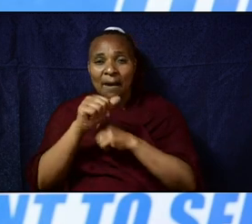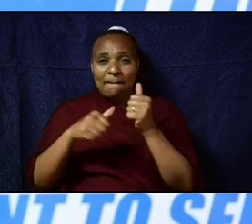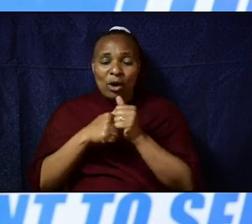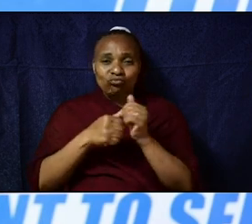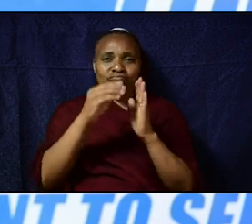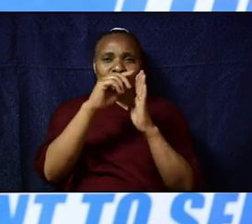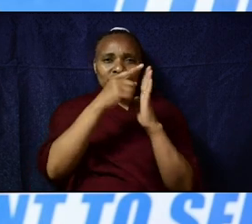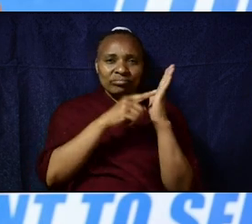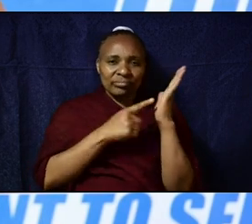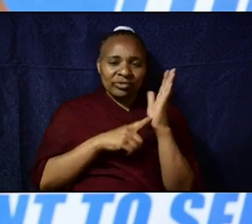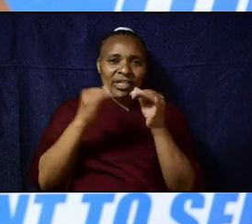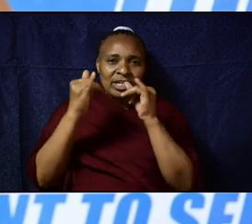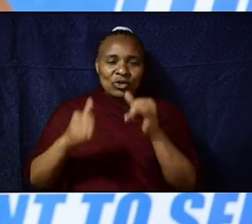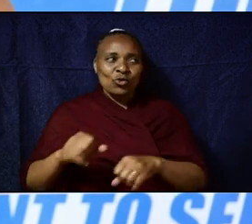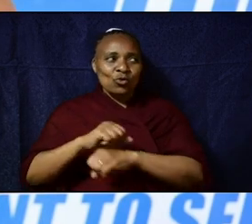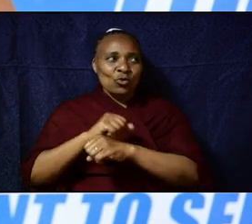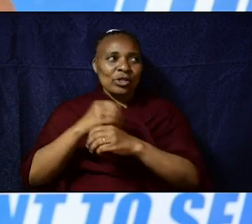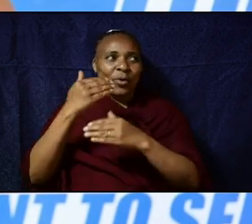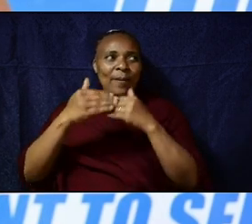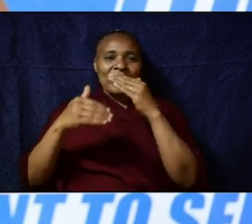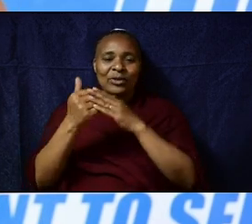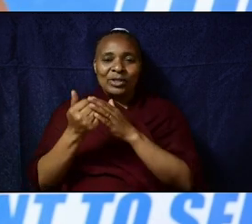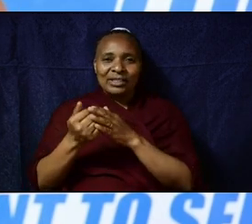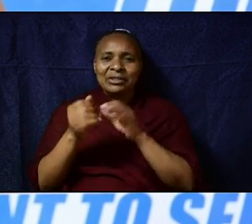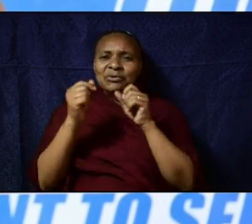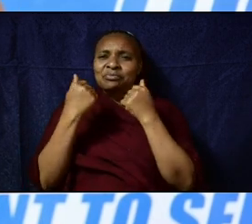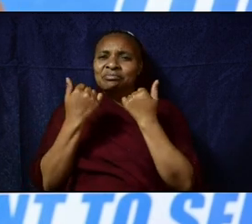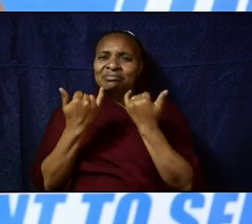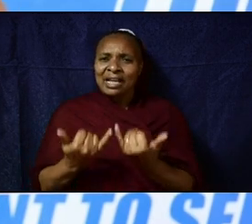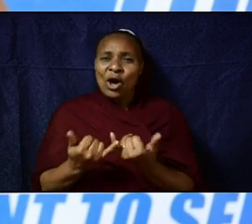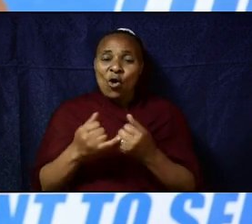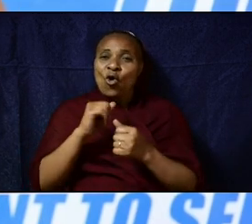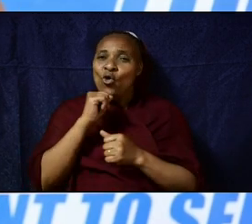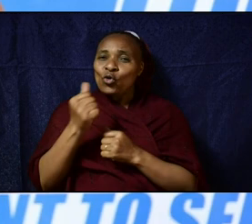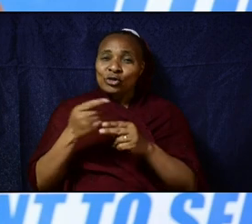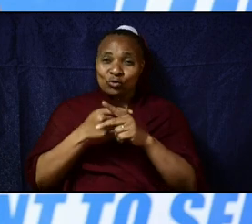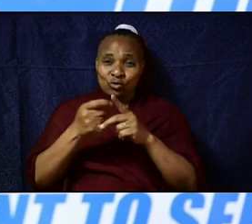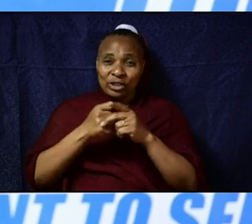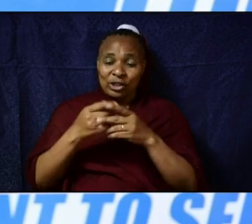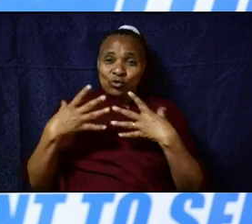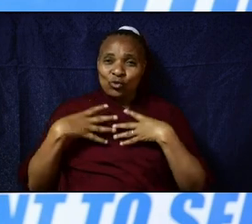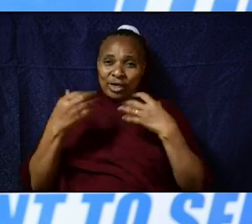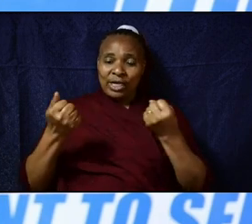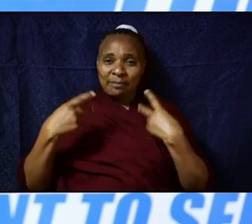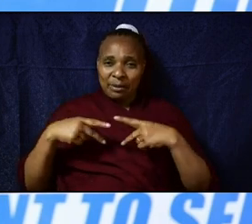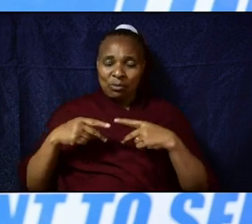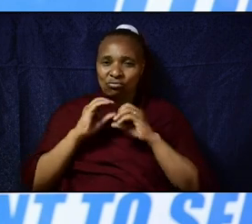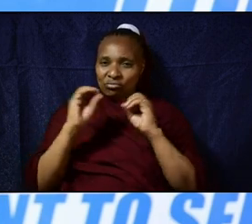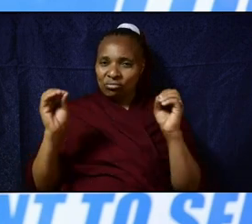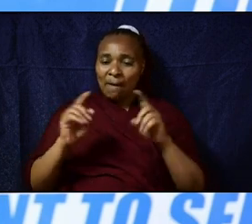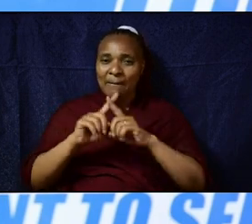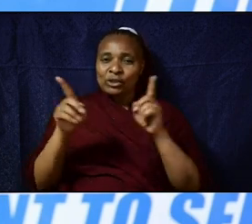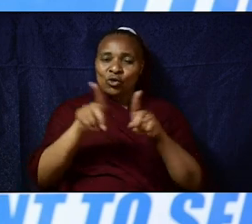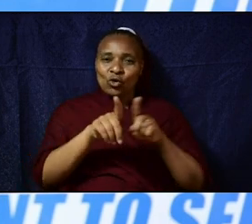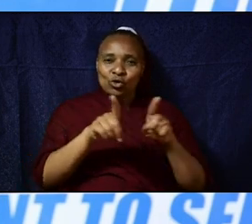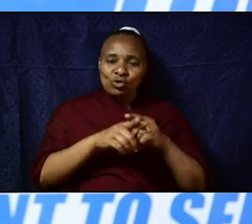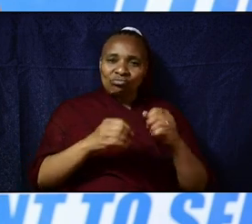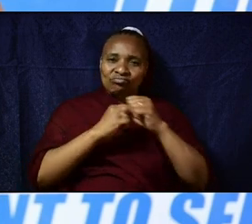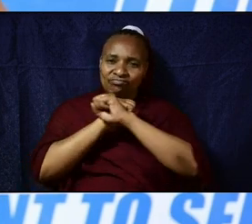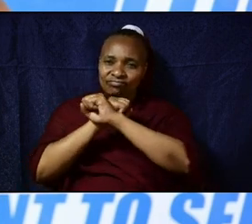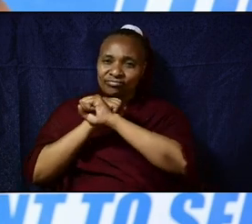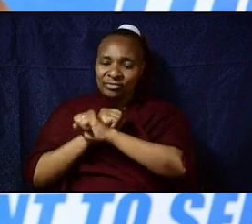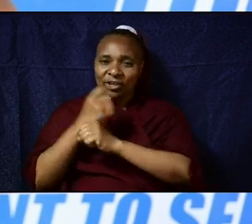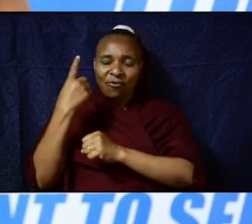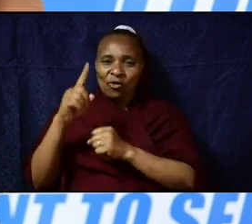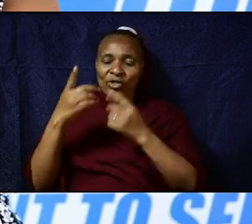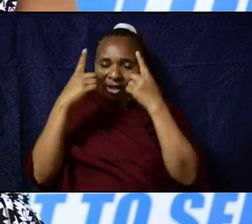objectives of this new school that they were building, that it was not just training them to heal people, but it was also guiding them to the